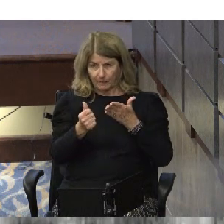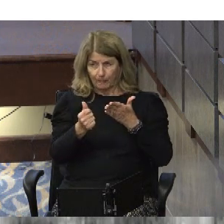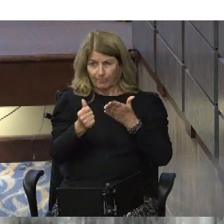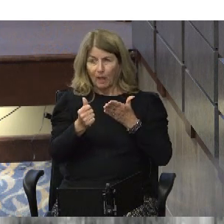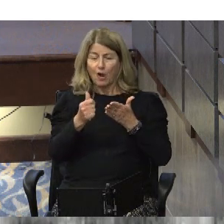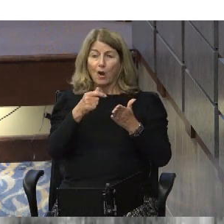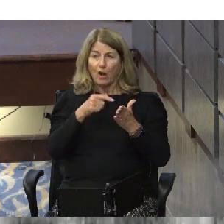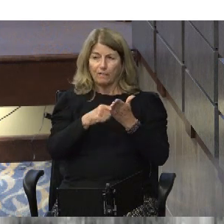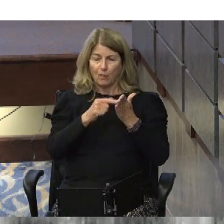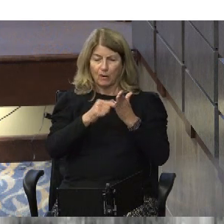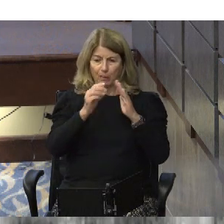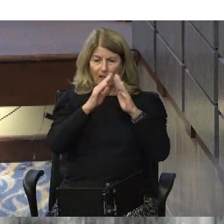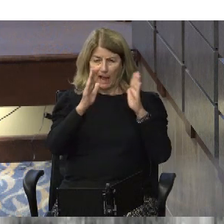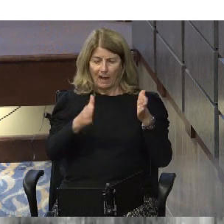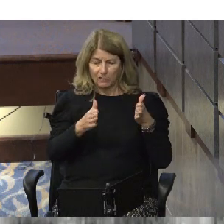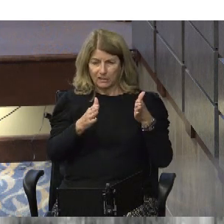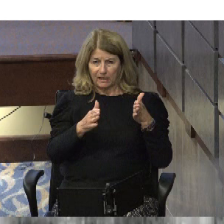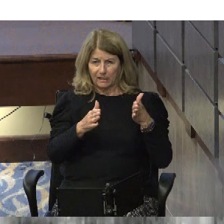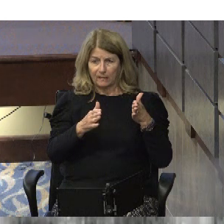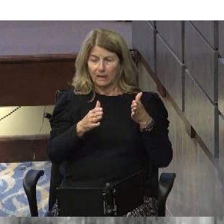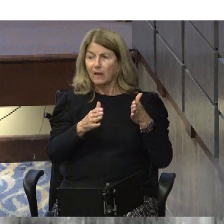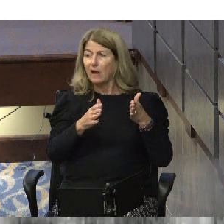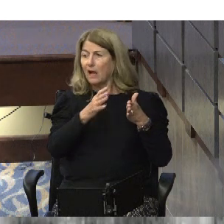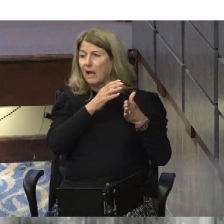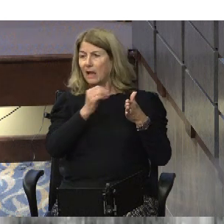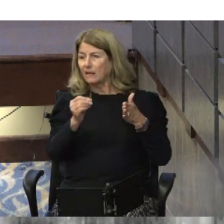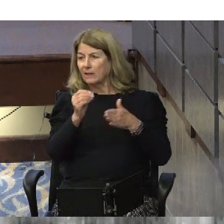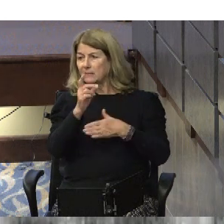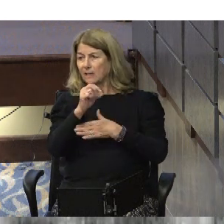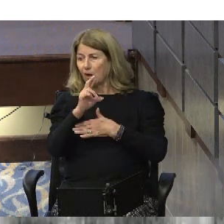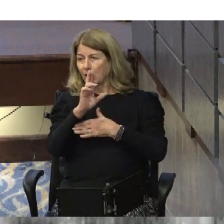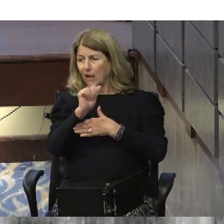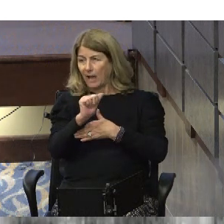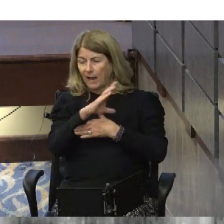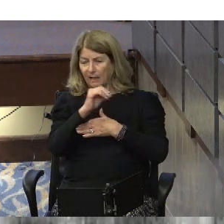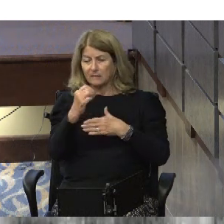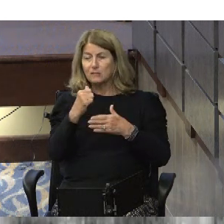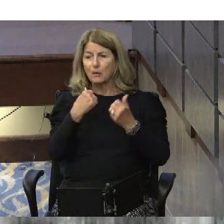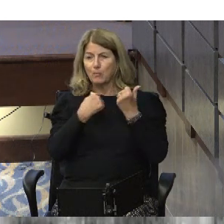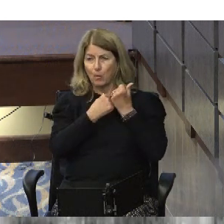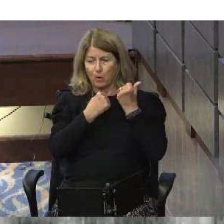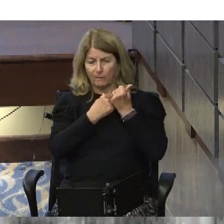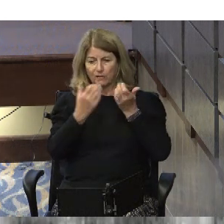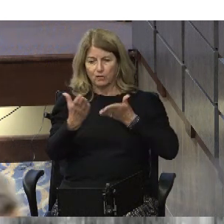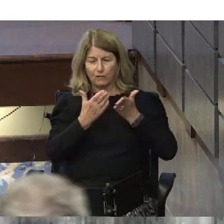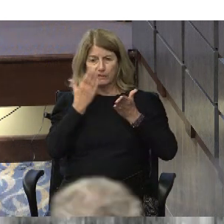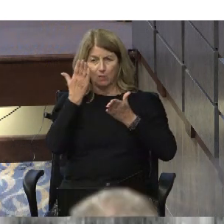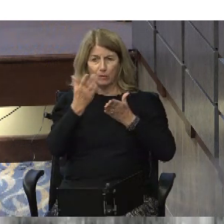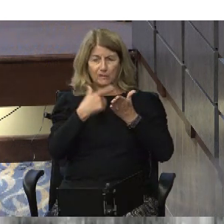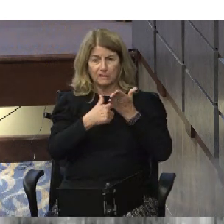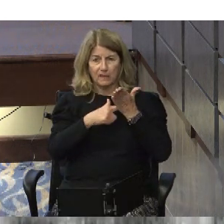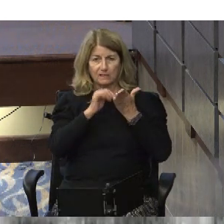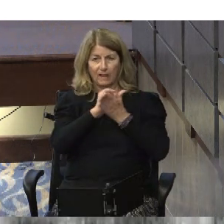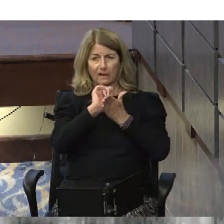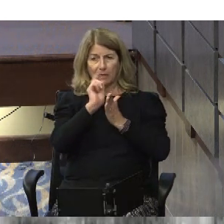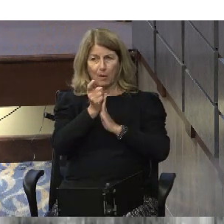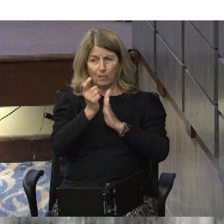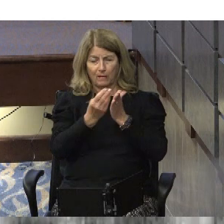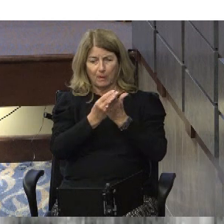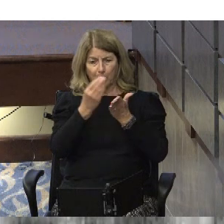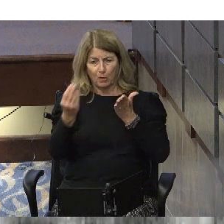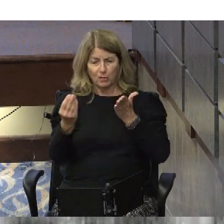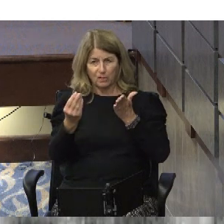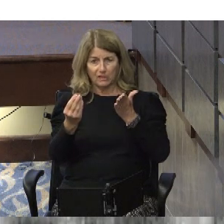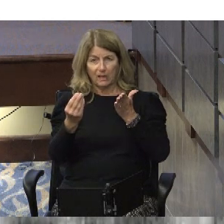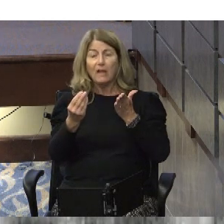housing, tenant-based rental assistance, also known as TBRA, supportive services, we'll go through those in a moment, and then the purchase and development of